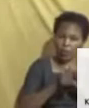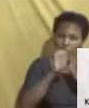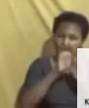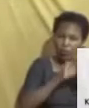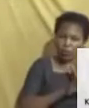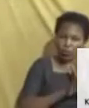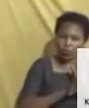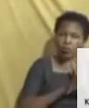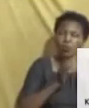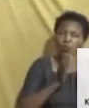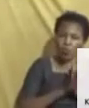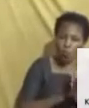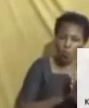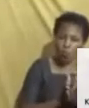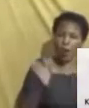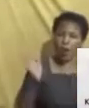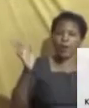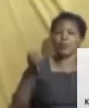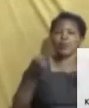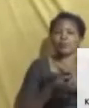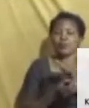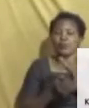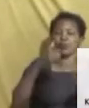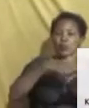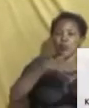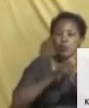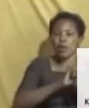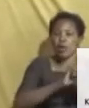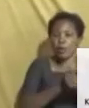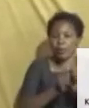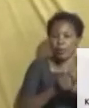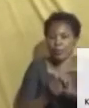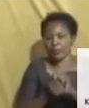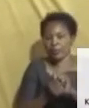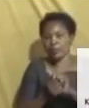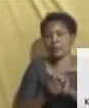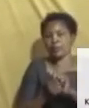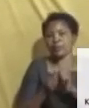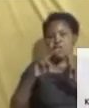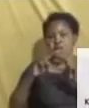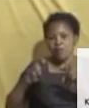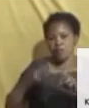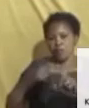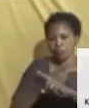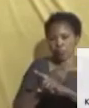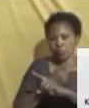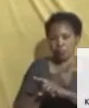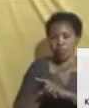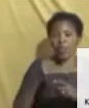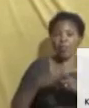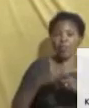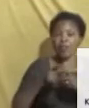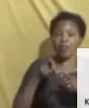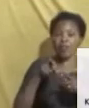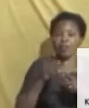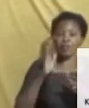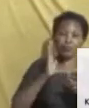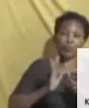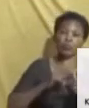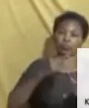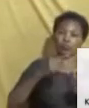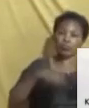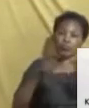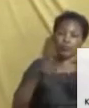was rather widely defined to include amendment, modification, etc. Then he proceeds.